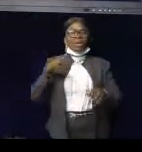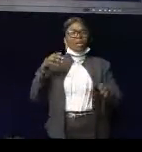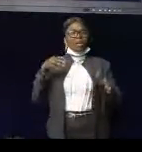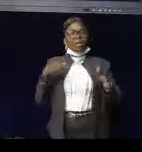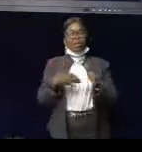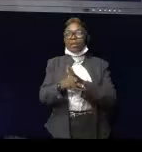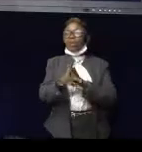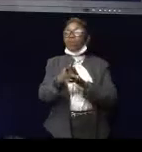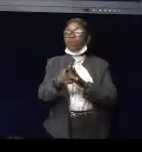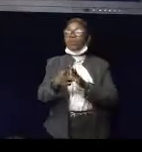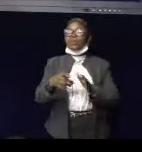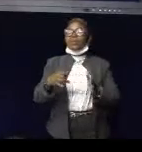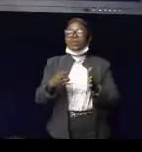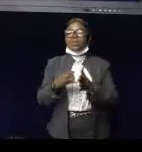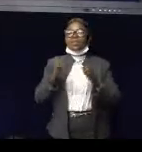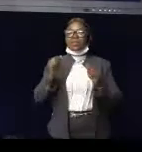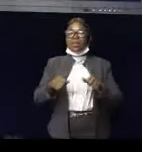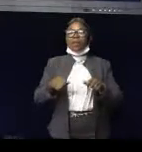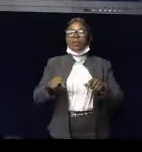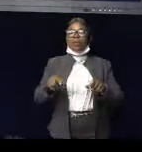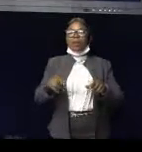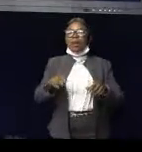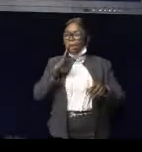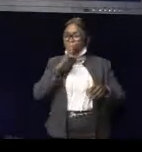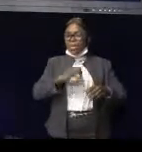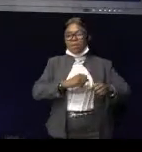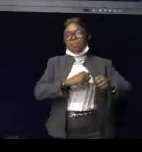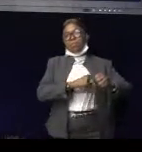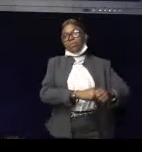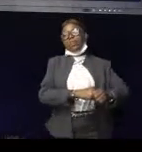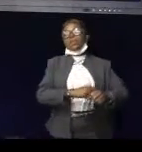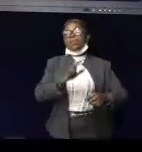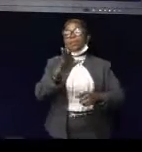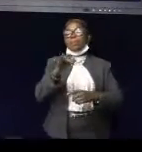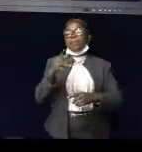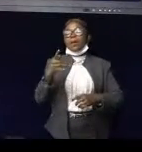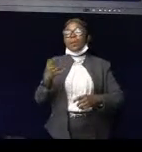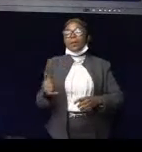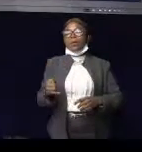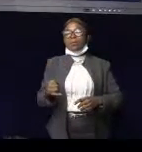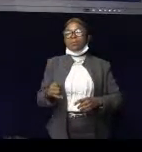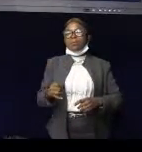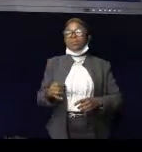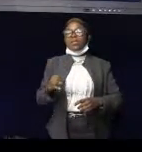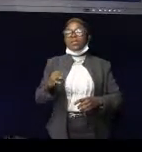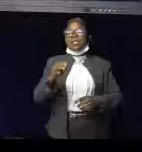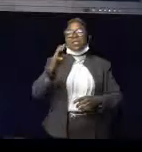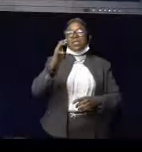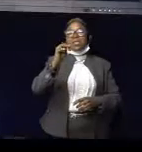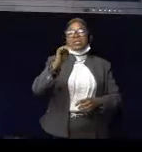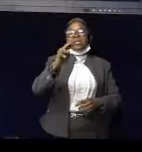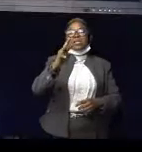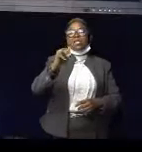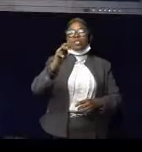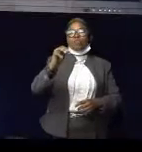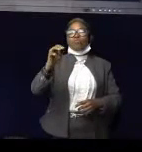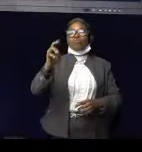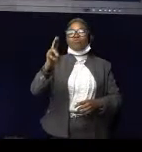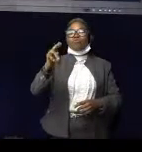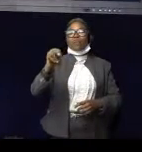can kill. But it can be prevented by immunization. It can be prevented by